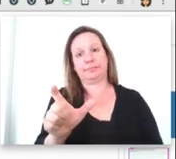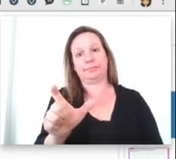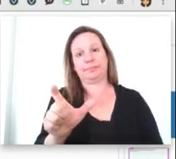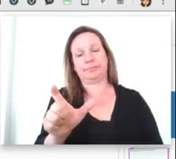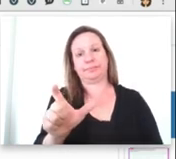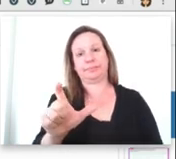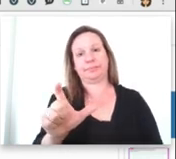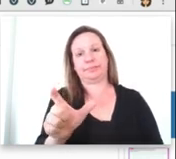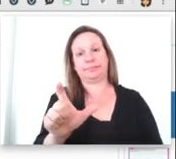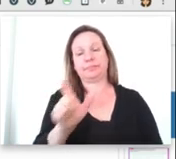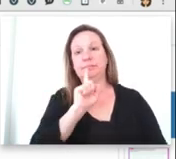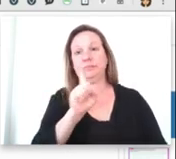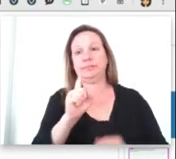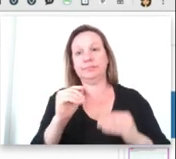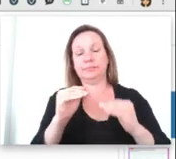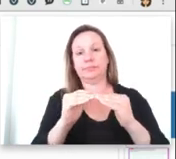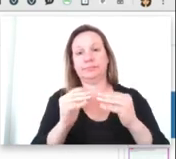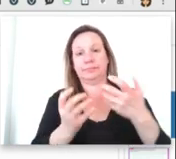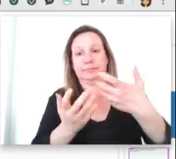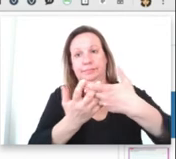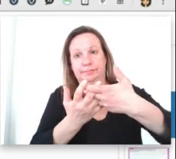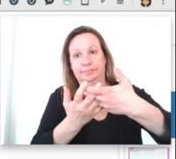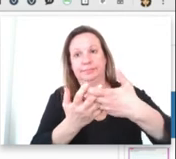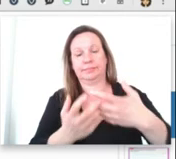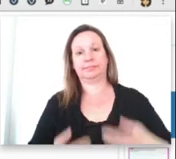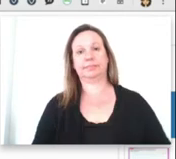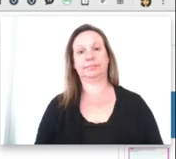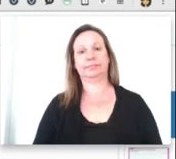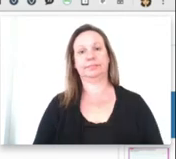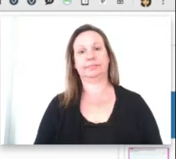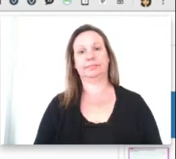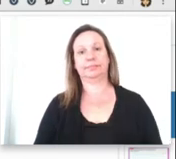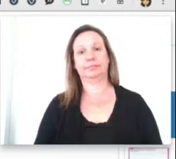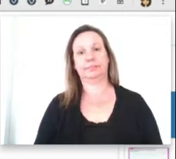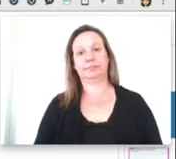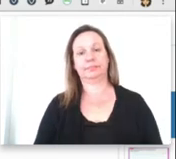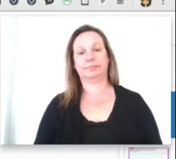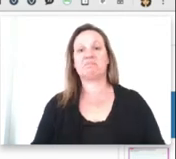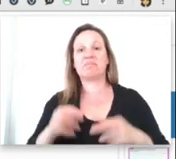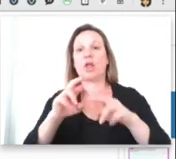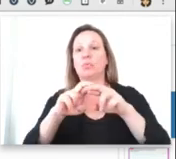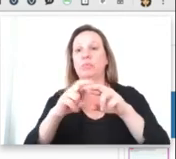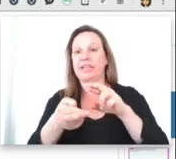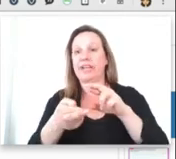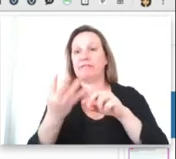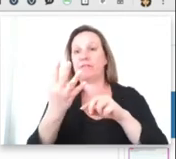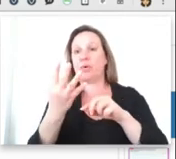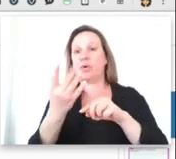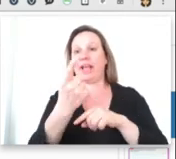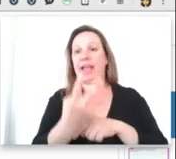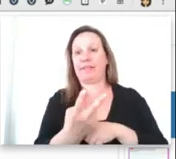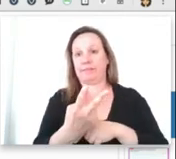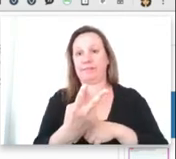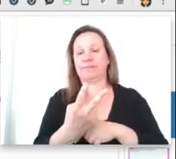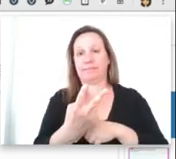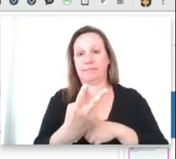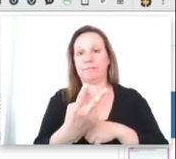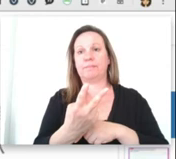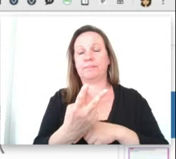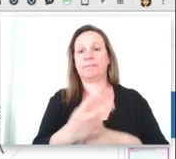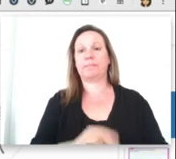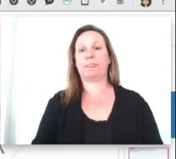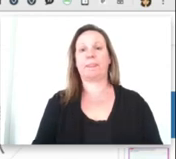sizing there just to make sure it's equal to the shape here. That's about 4.5 inches.